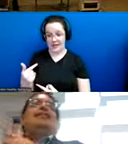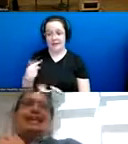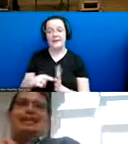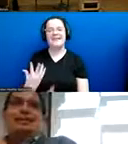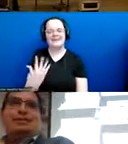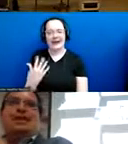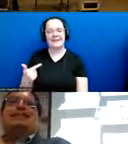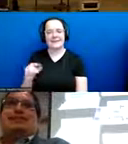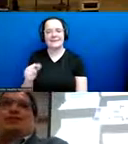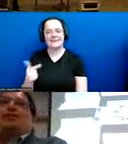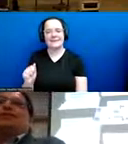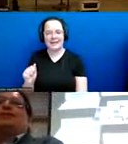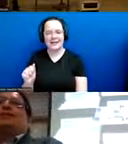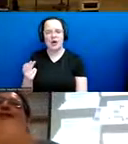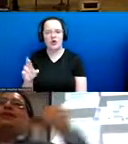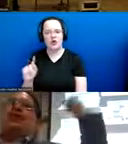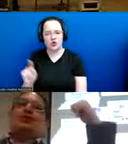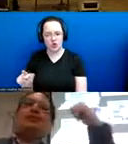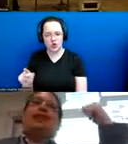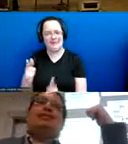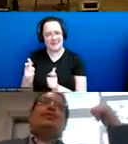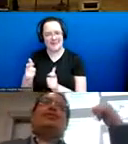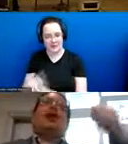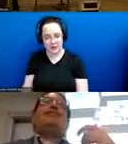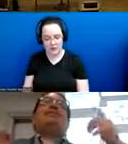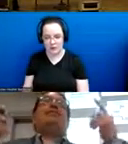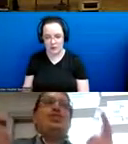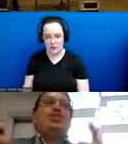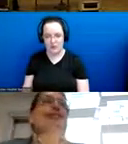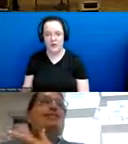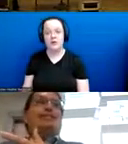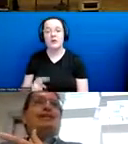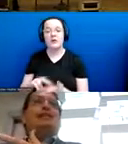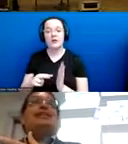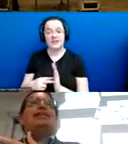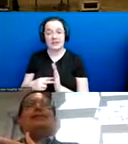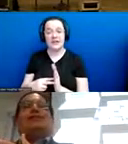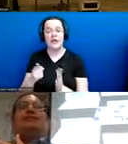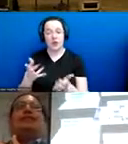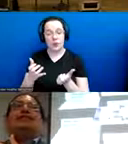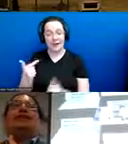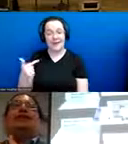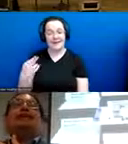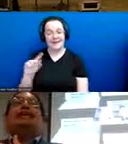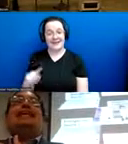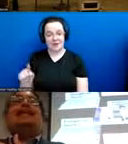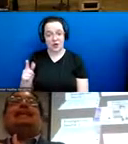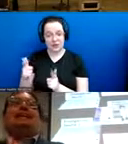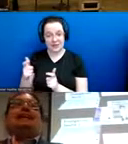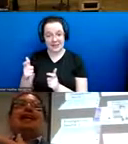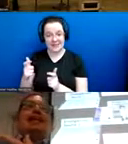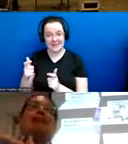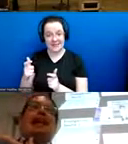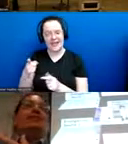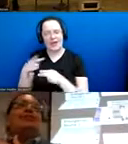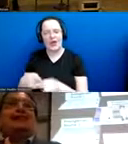speed in bit distribution. So what you want is to have gigahertz speed in what people these days are calling